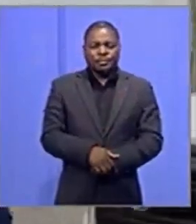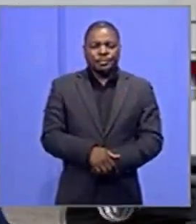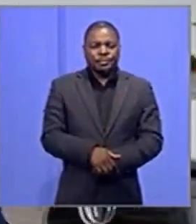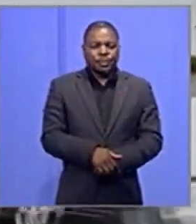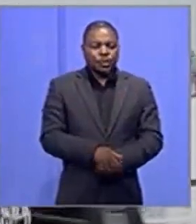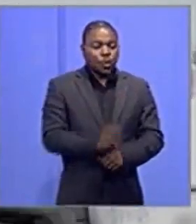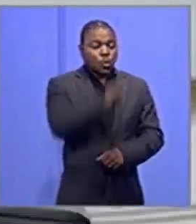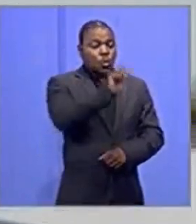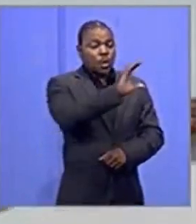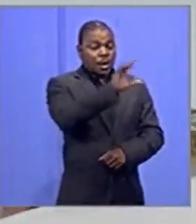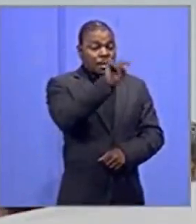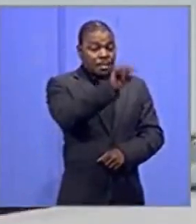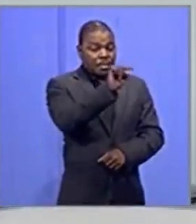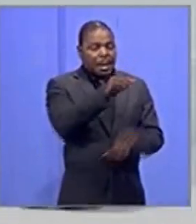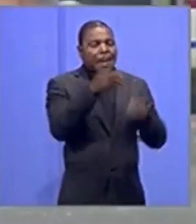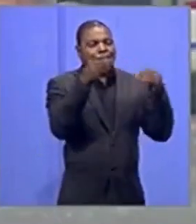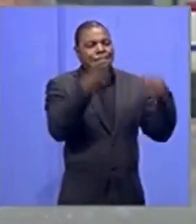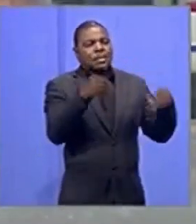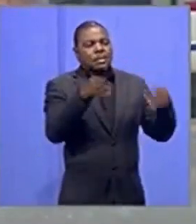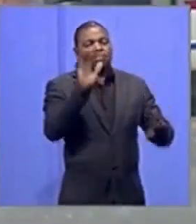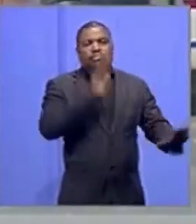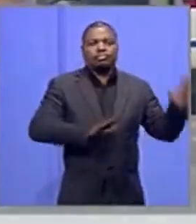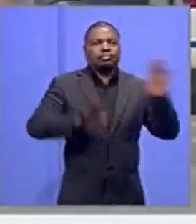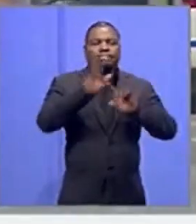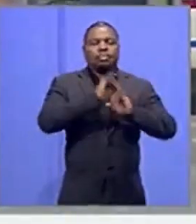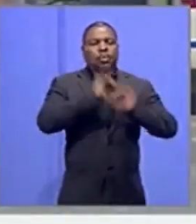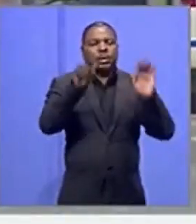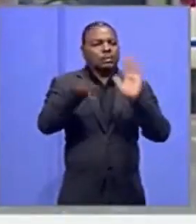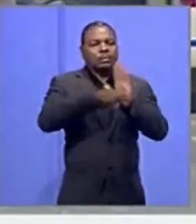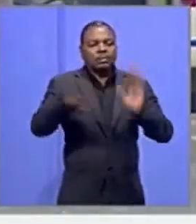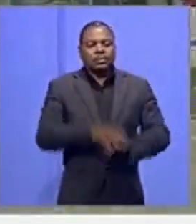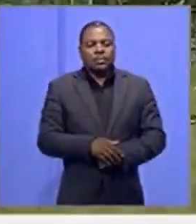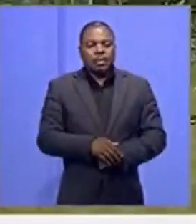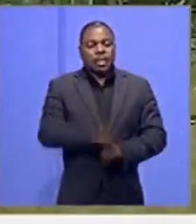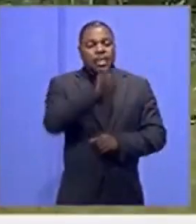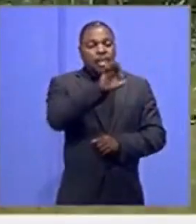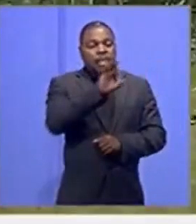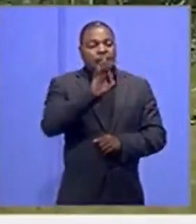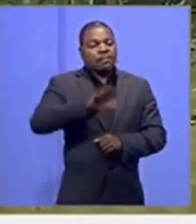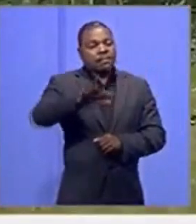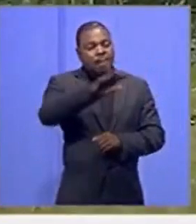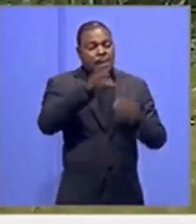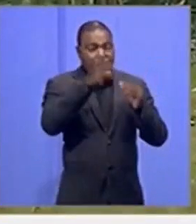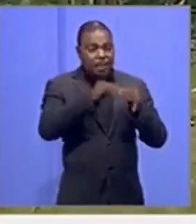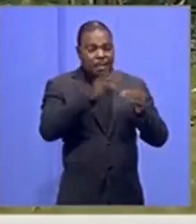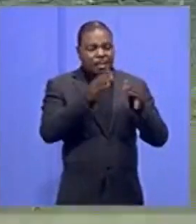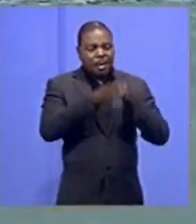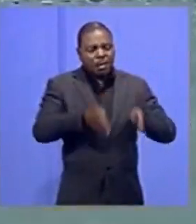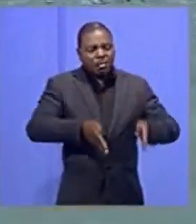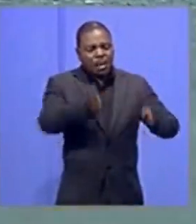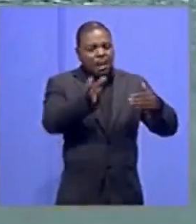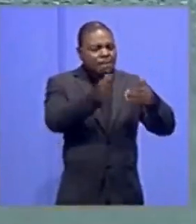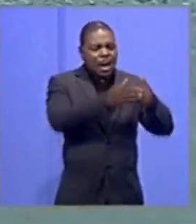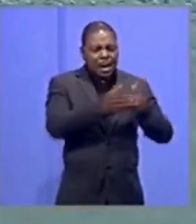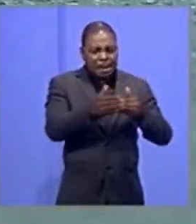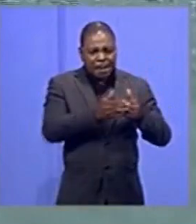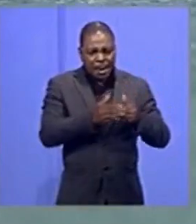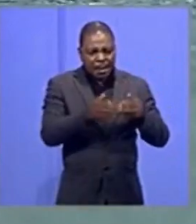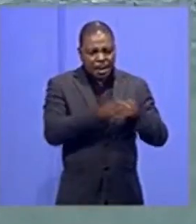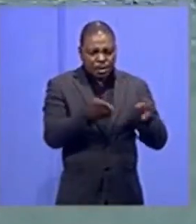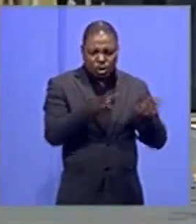Dikgwebo ka Northern Cape e be di amegile go šoro. Maloko a EFF ka bodikela bja Buckley ba bošitše batho ba mebila. Ba bangwe